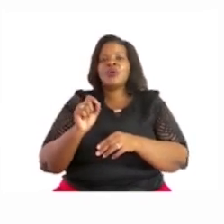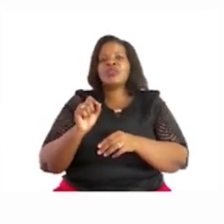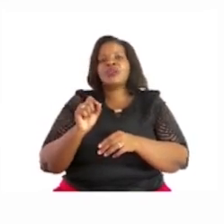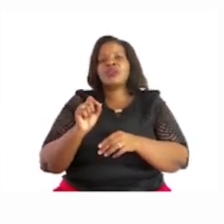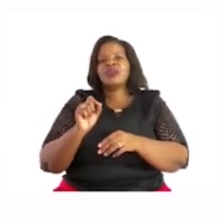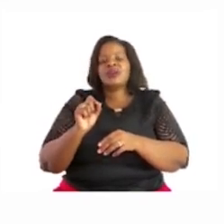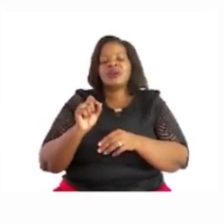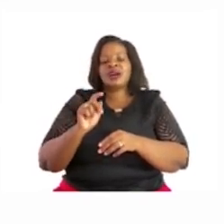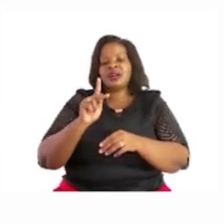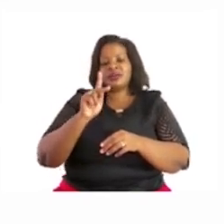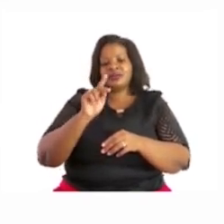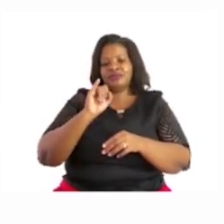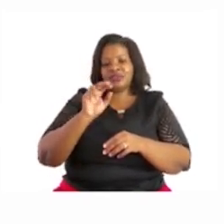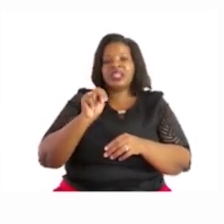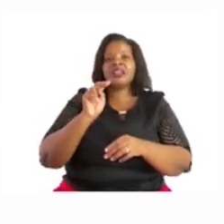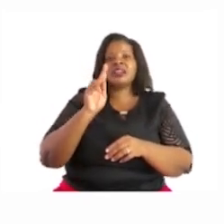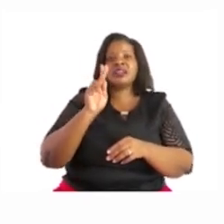at the unit, how many